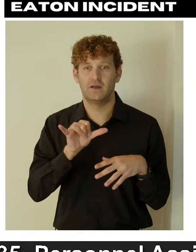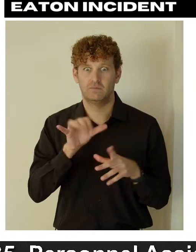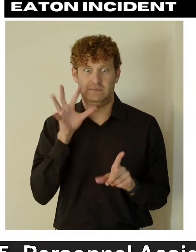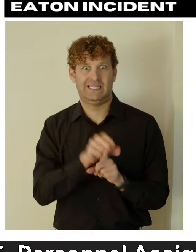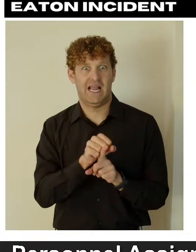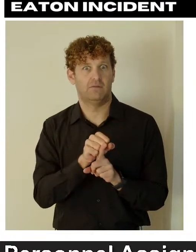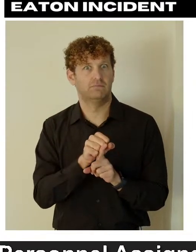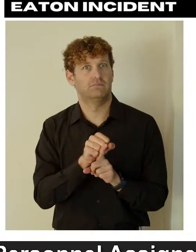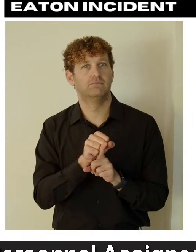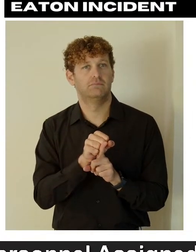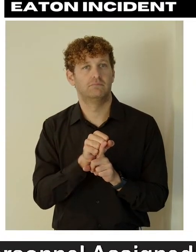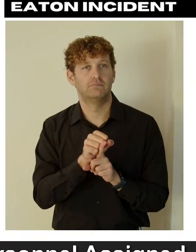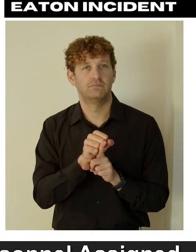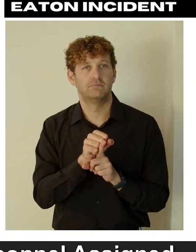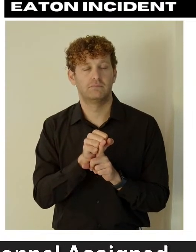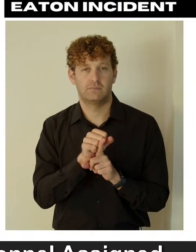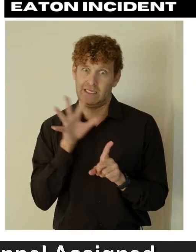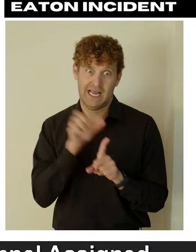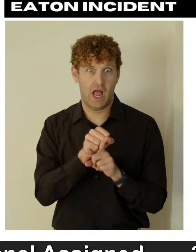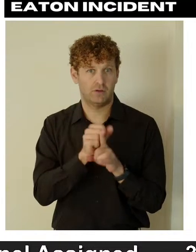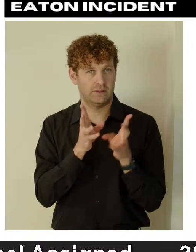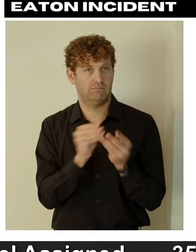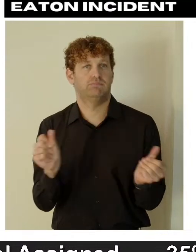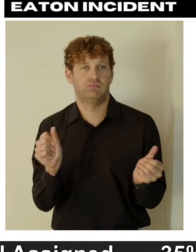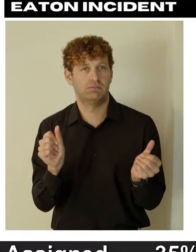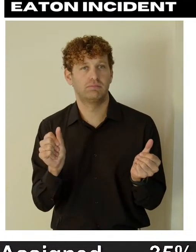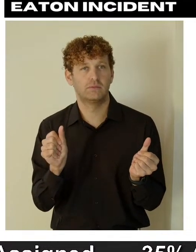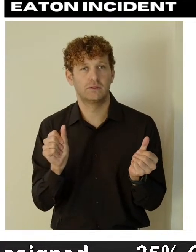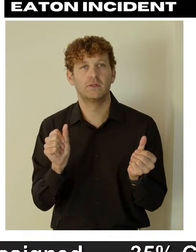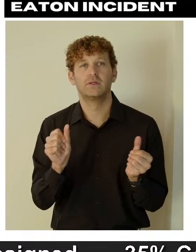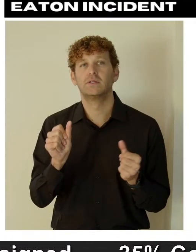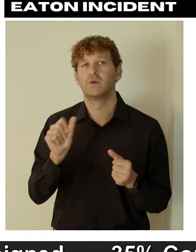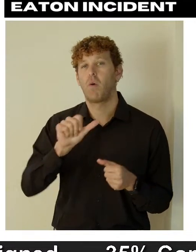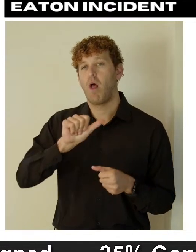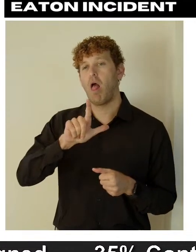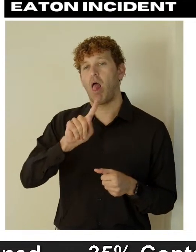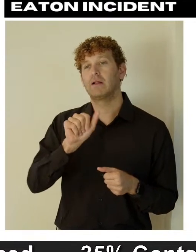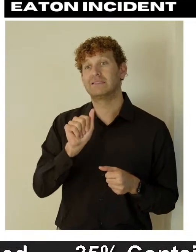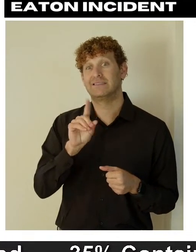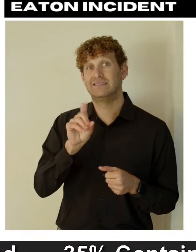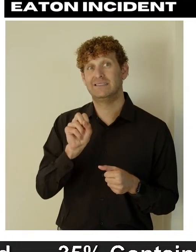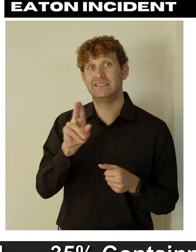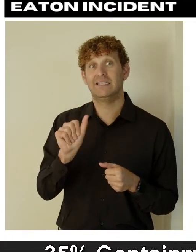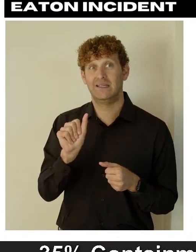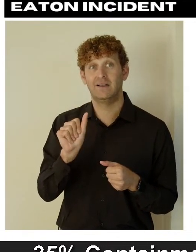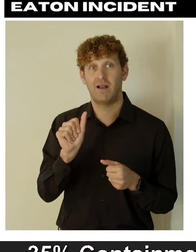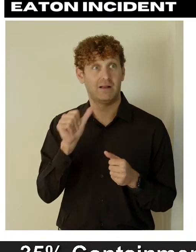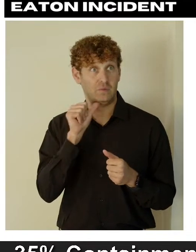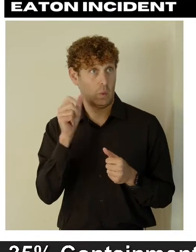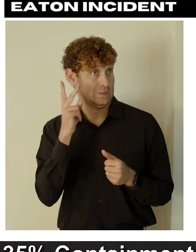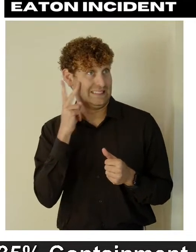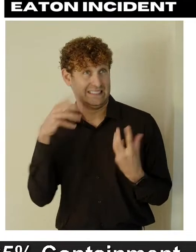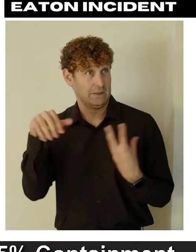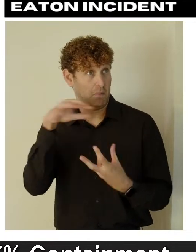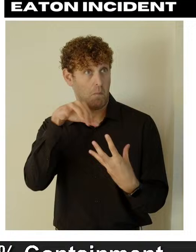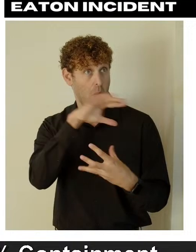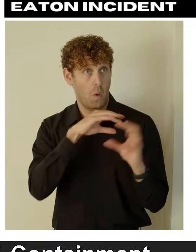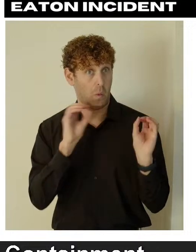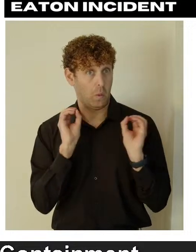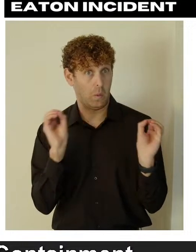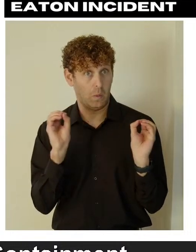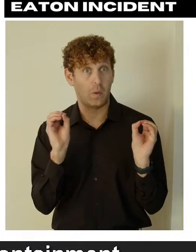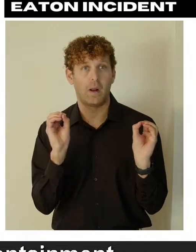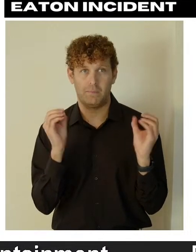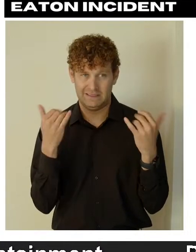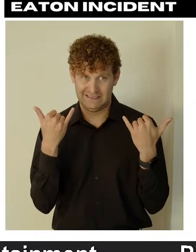existing in the Altadena area. Unfortunately, even though you don't see smoke, it's still putting off carbon monoxide, and